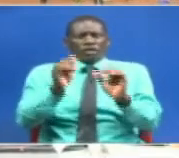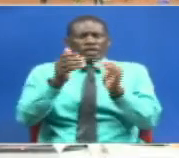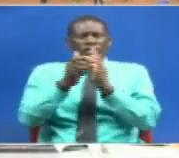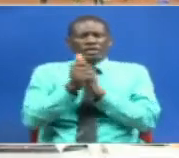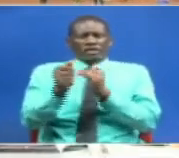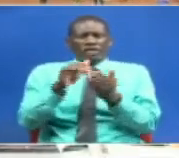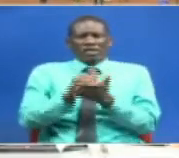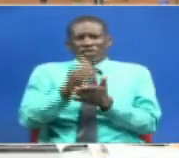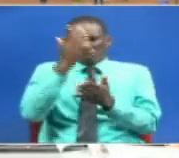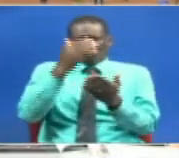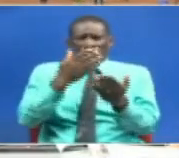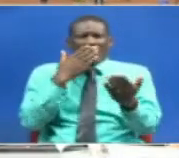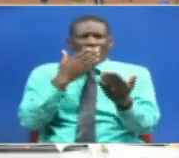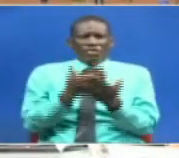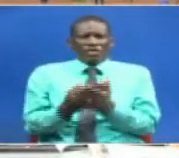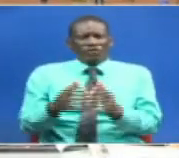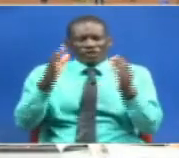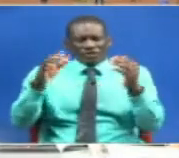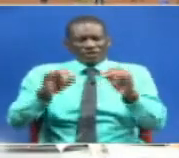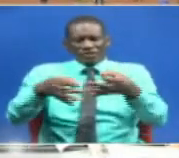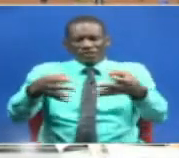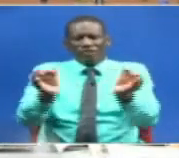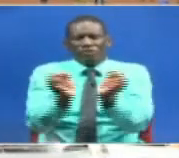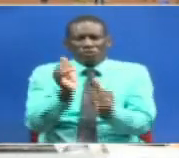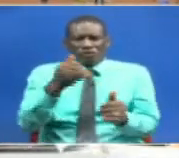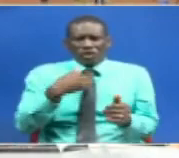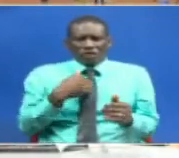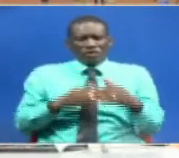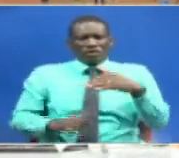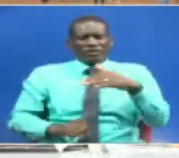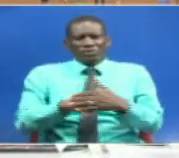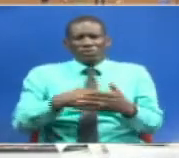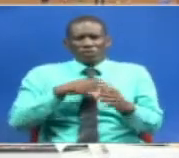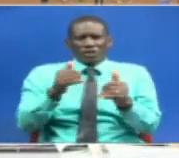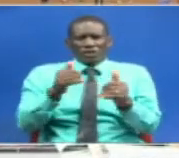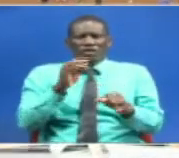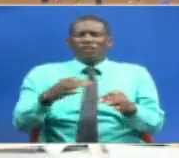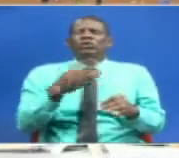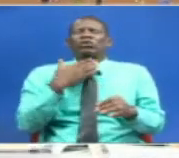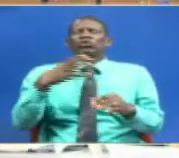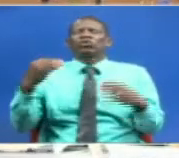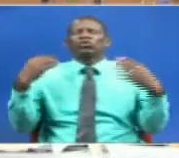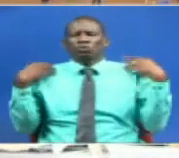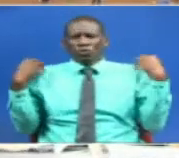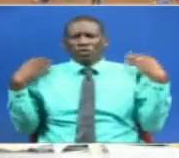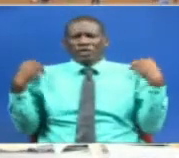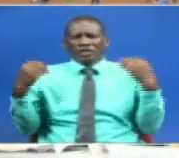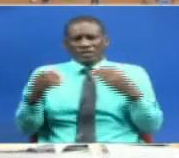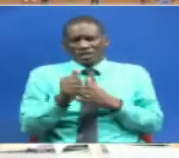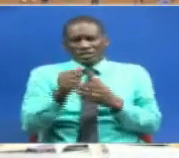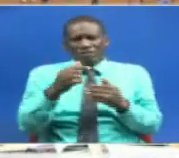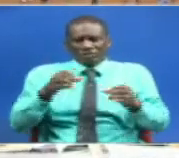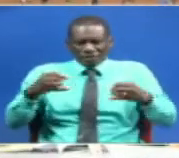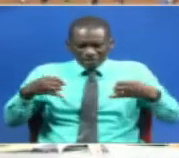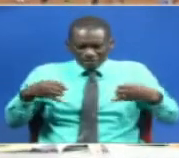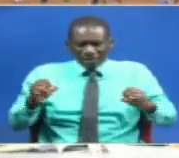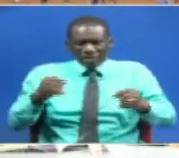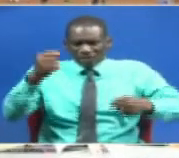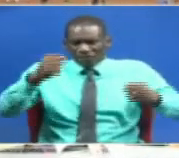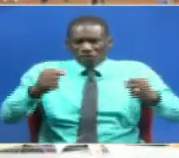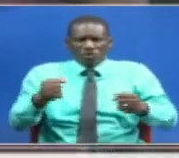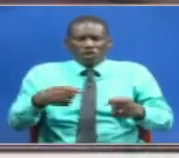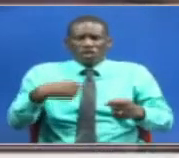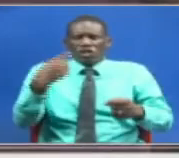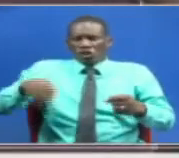I'm thankful for a great family that I have. They've always been with me. When I want to go practice, they take me. When they want to go testing, they take me. They're always with